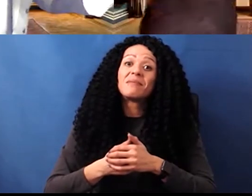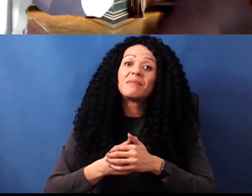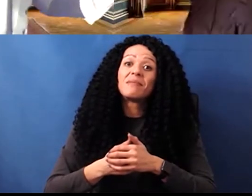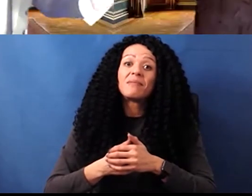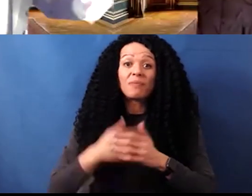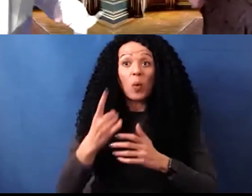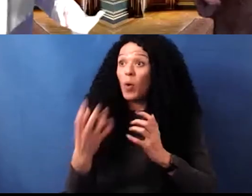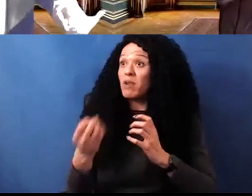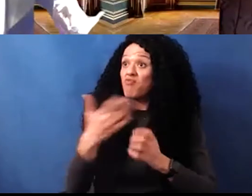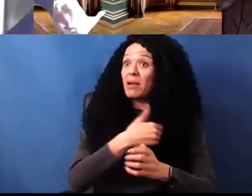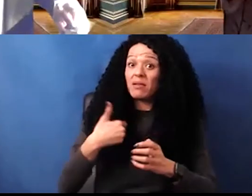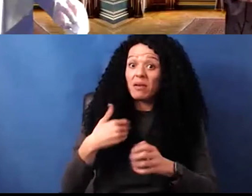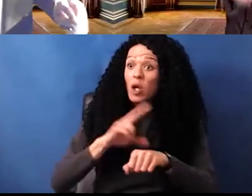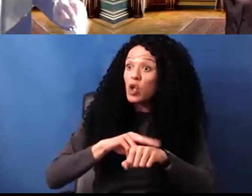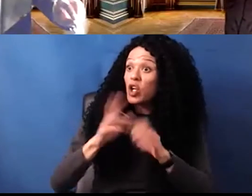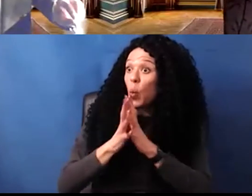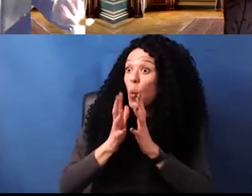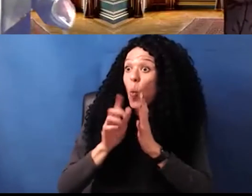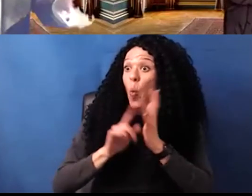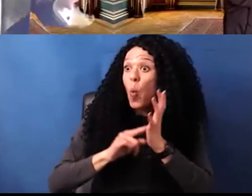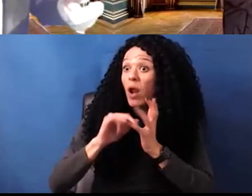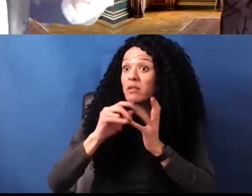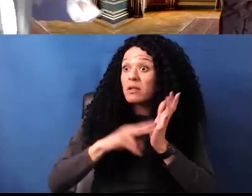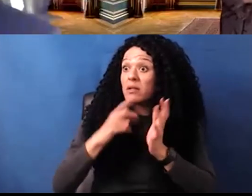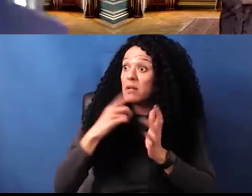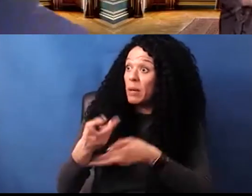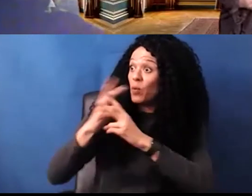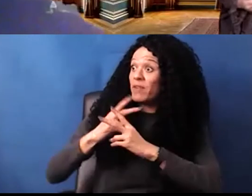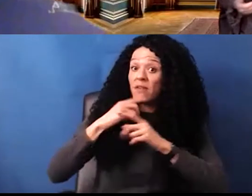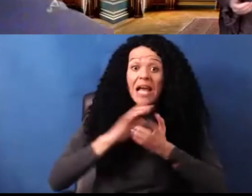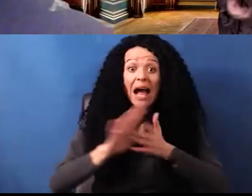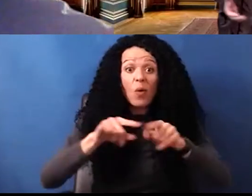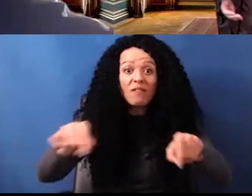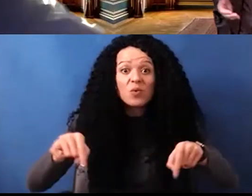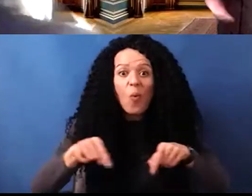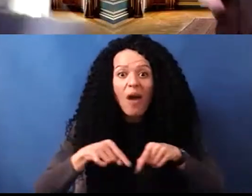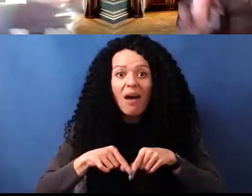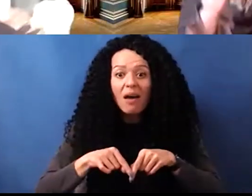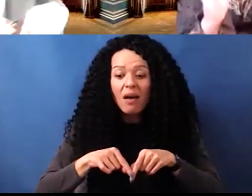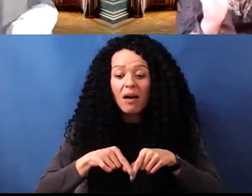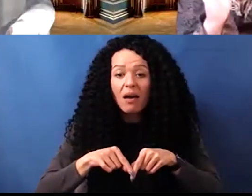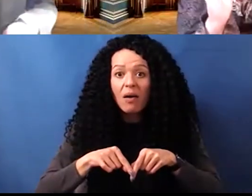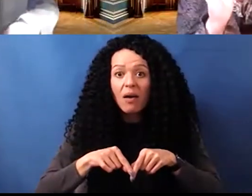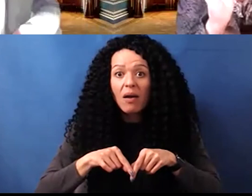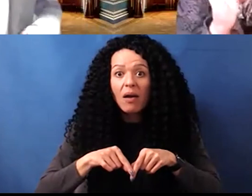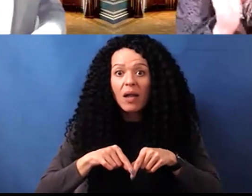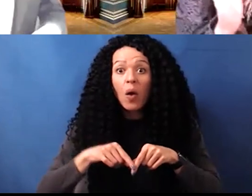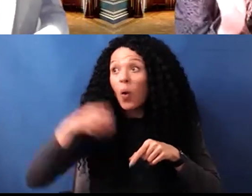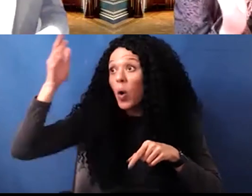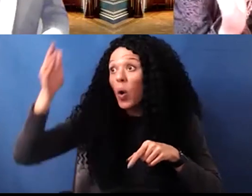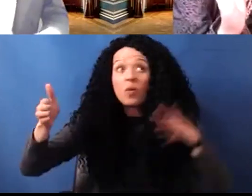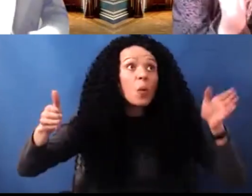One bright morning, Dr. Williston came to pay us a visit in Hanover Square, closing the